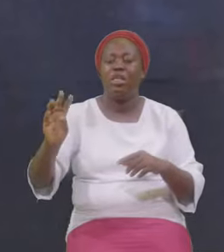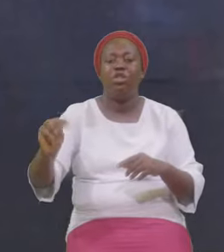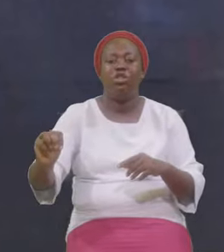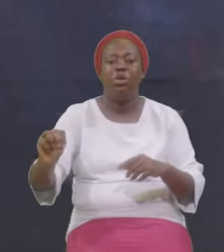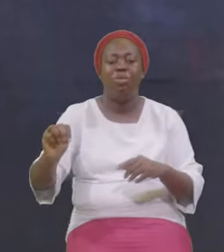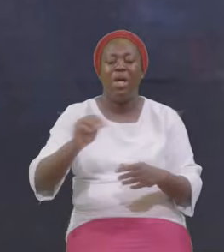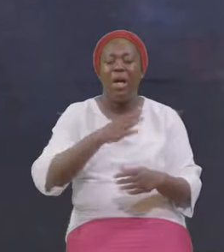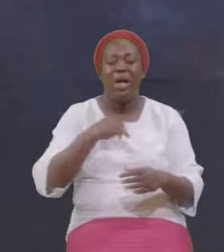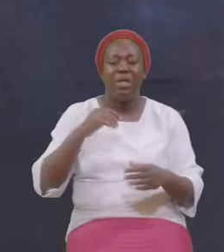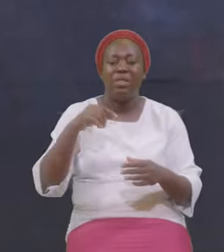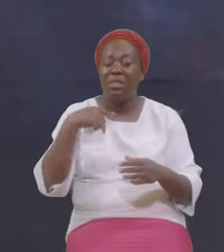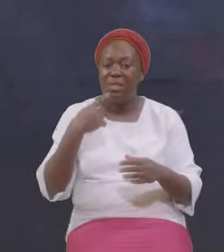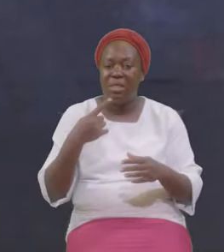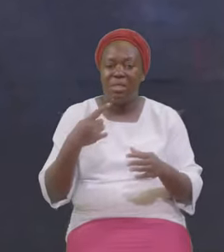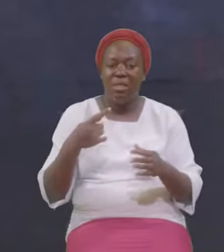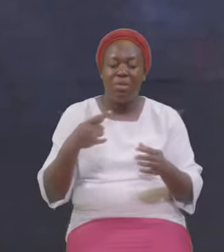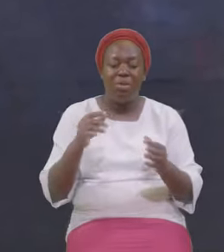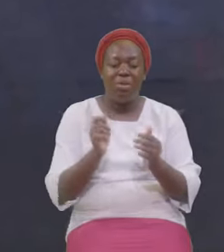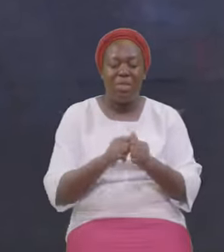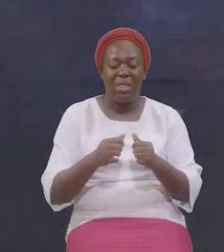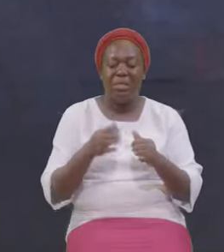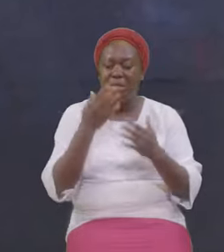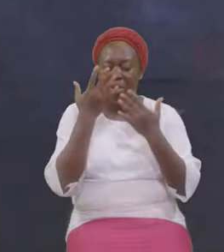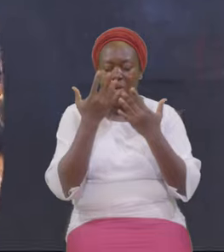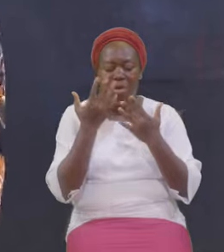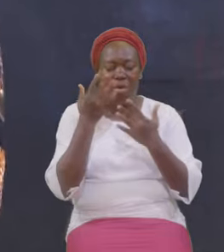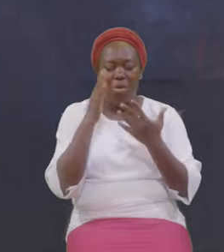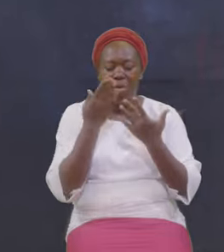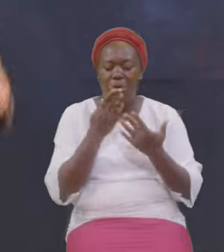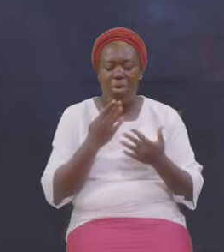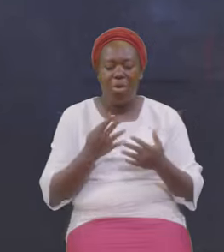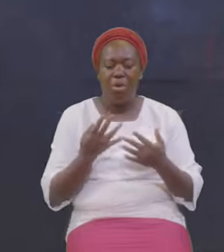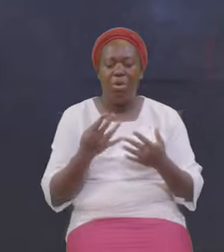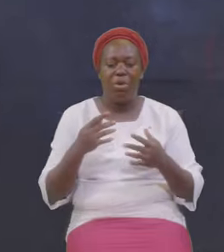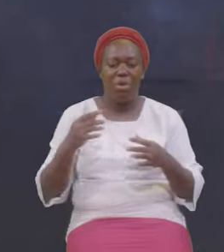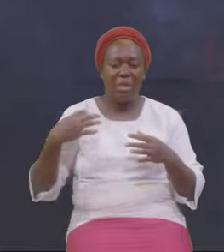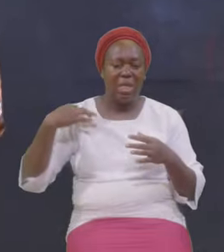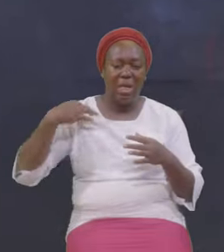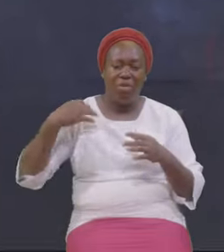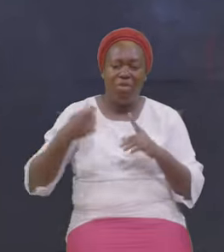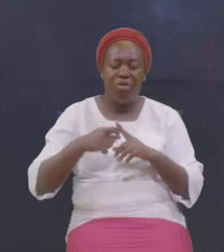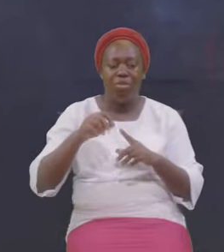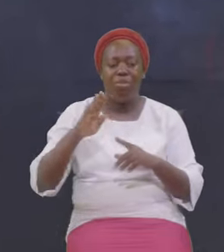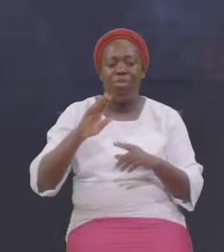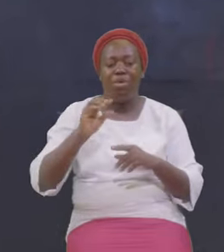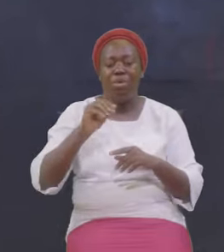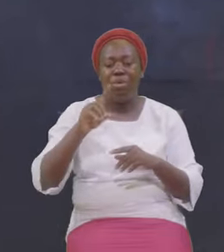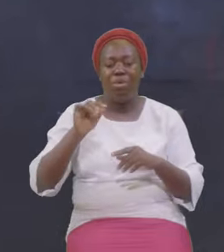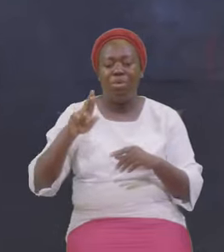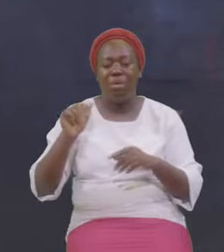with dyed garments from Bozrah. This that